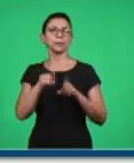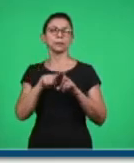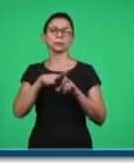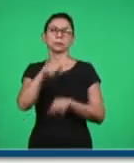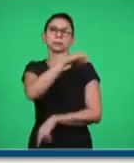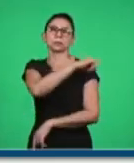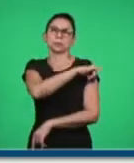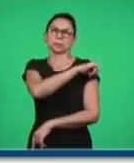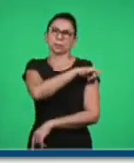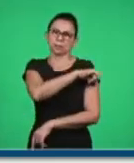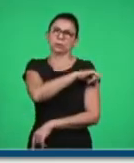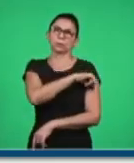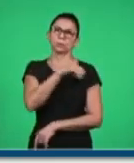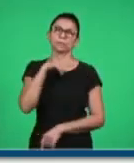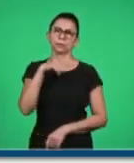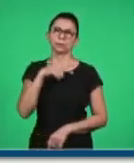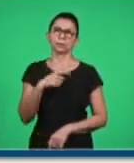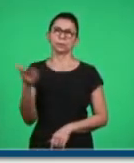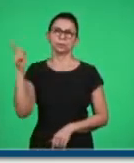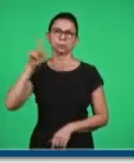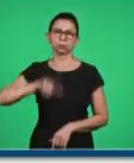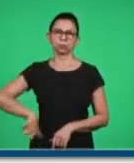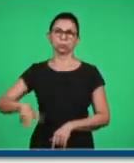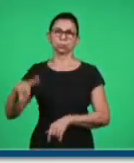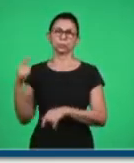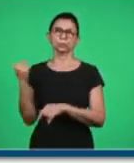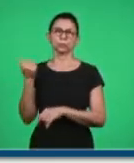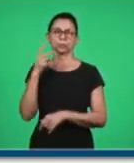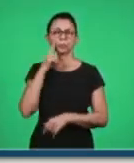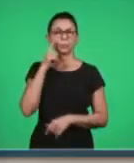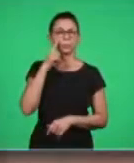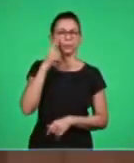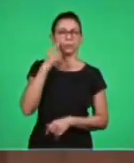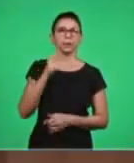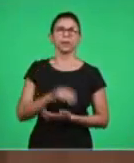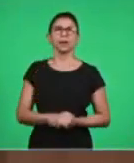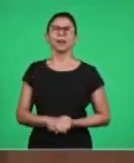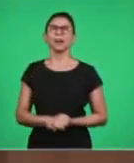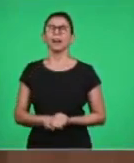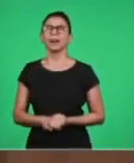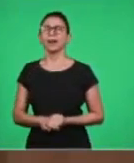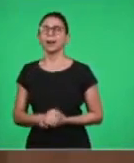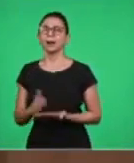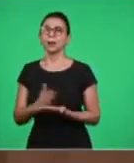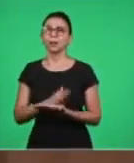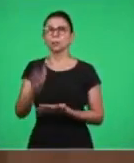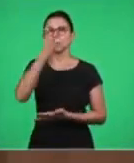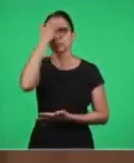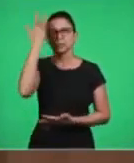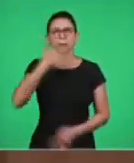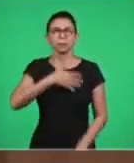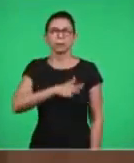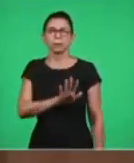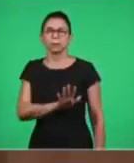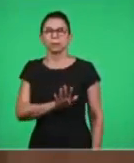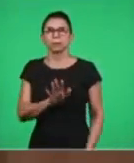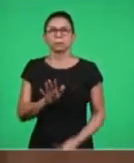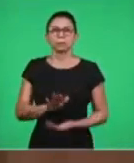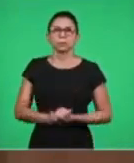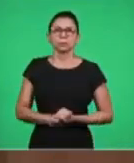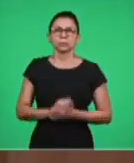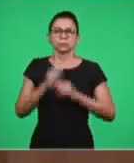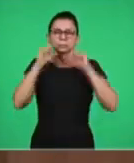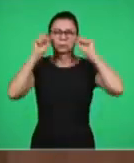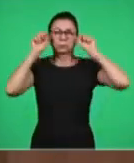to 8:30 in the morning. You know, to many, how difficult it is for many to wake up early, especially Saturday